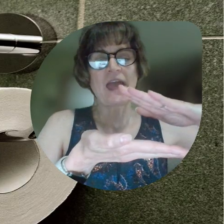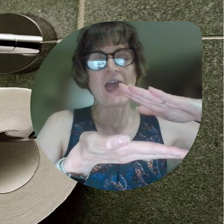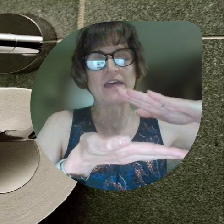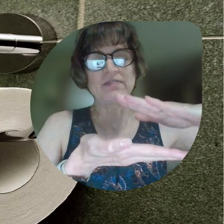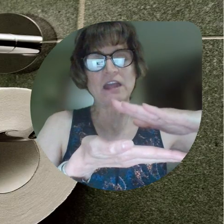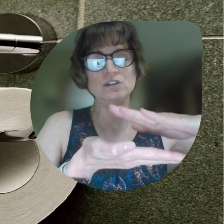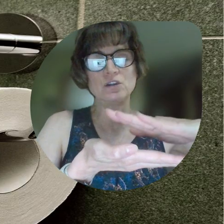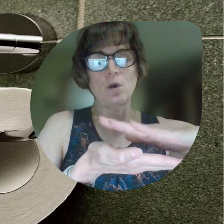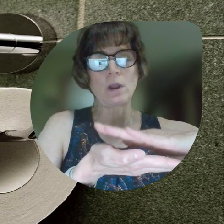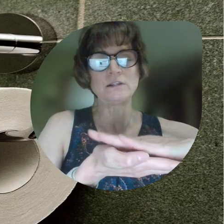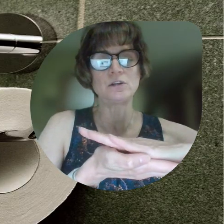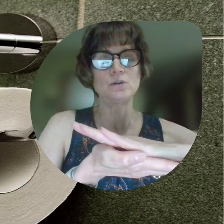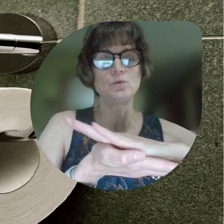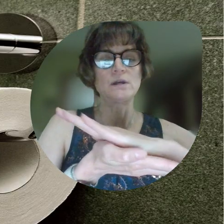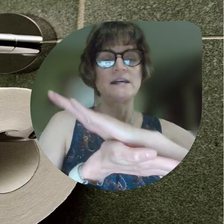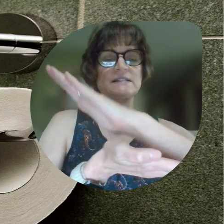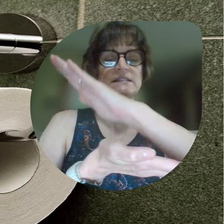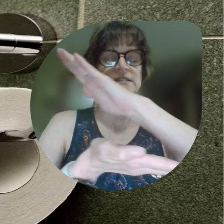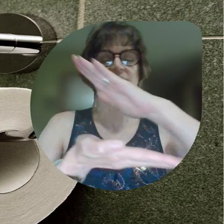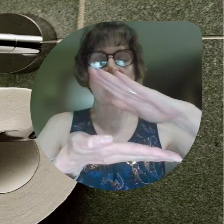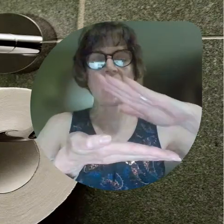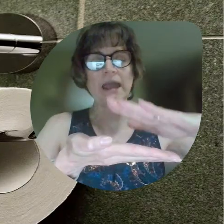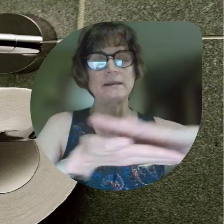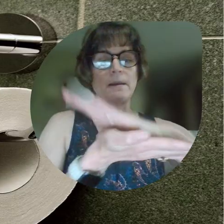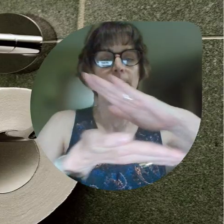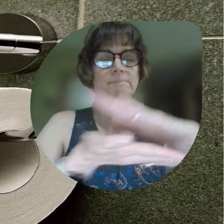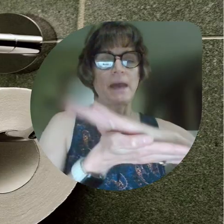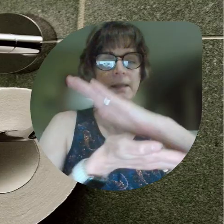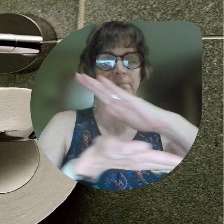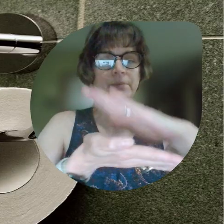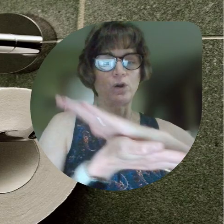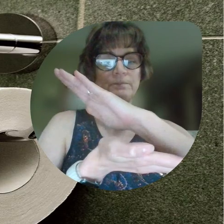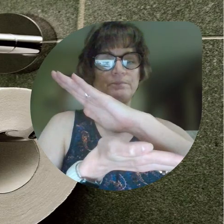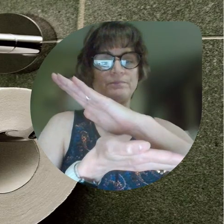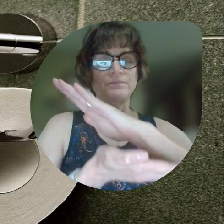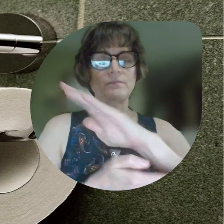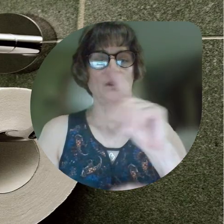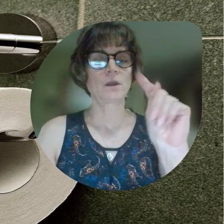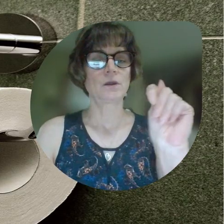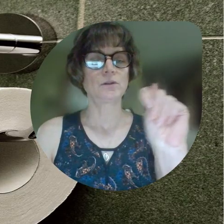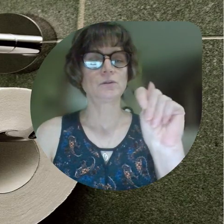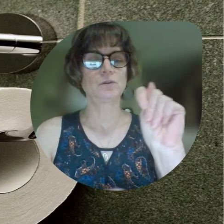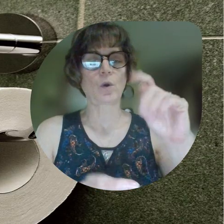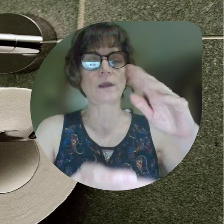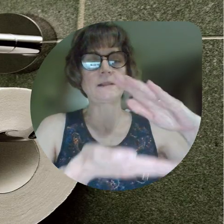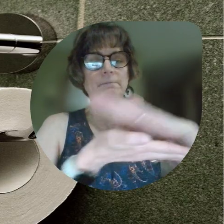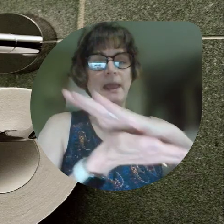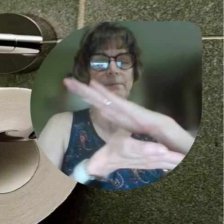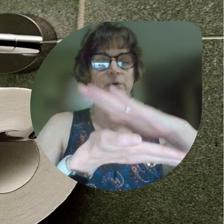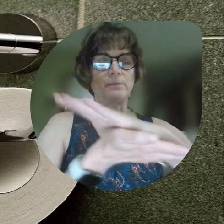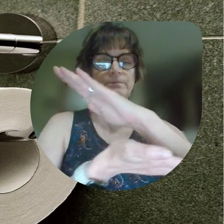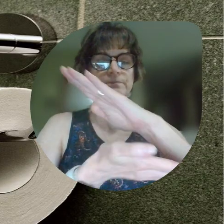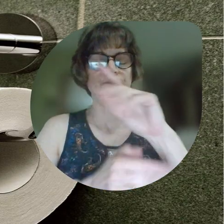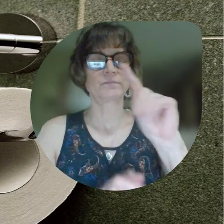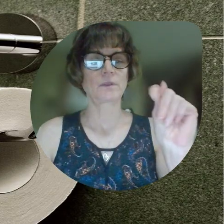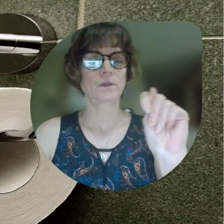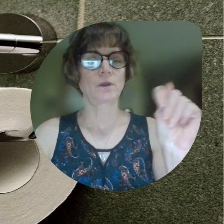top. And then you're going to slide paper. Toilet